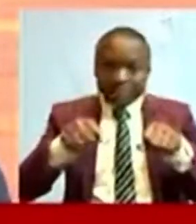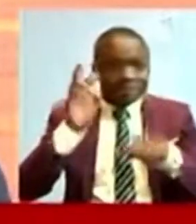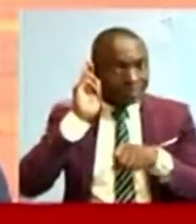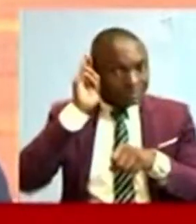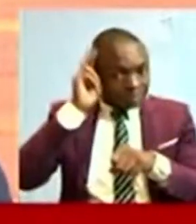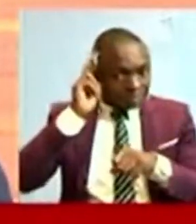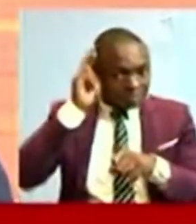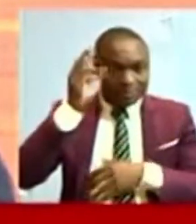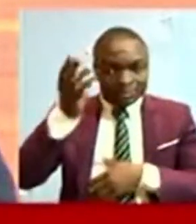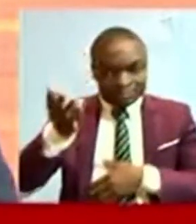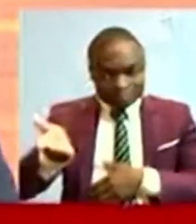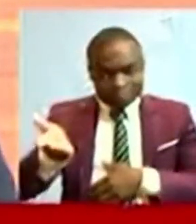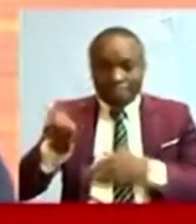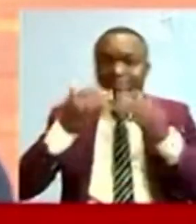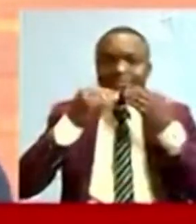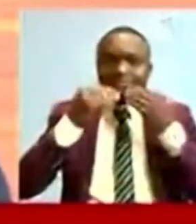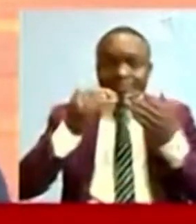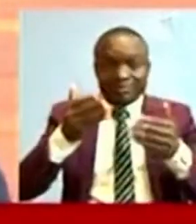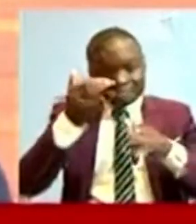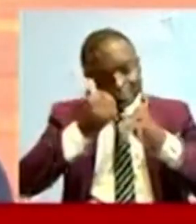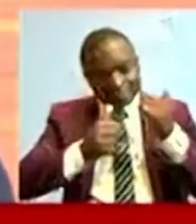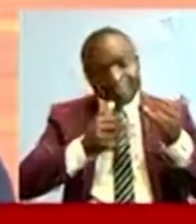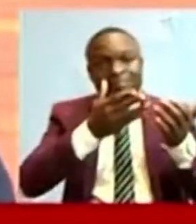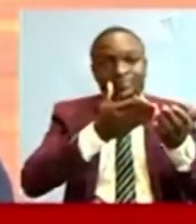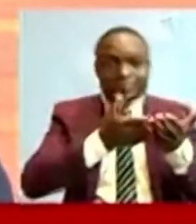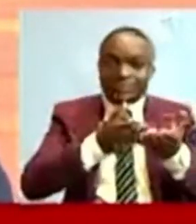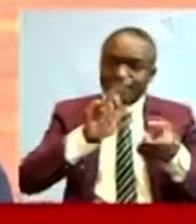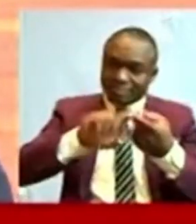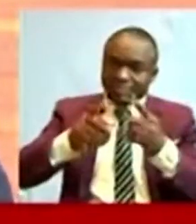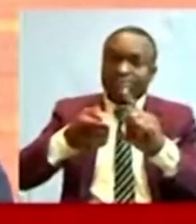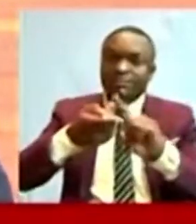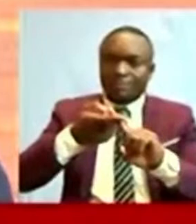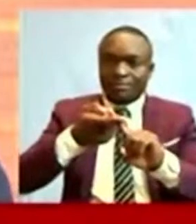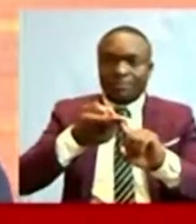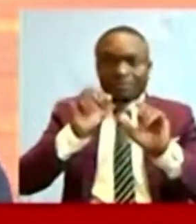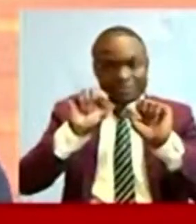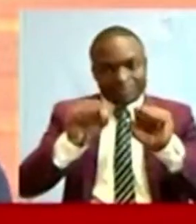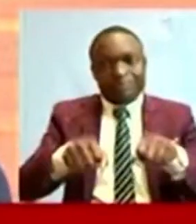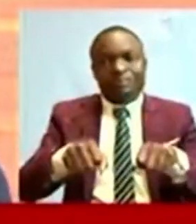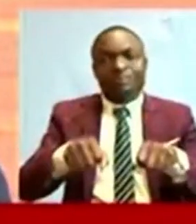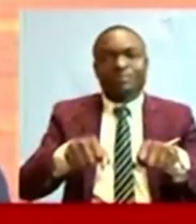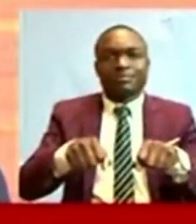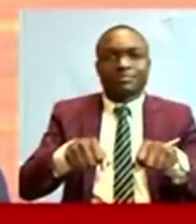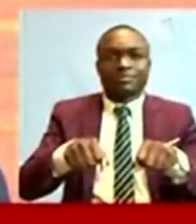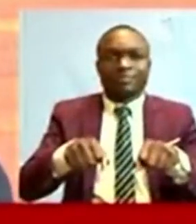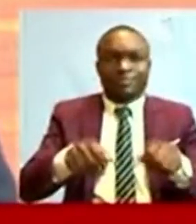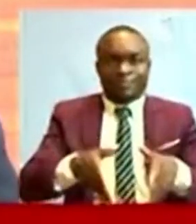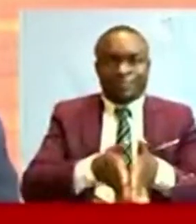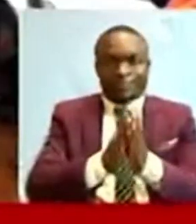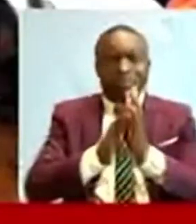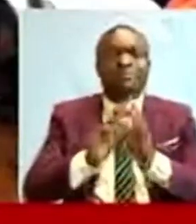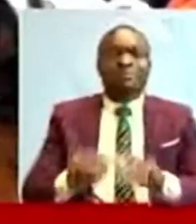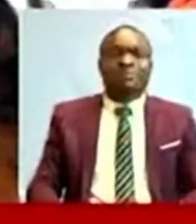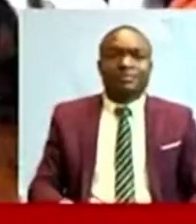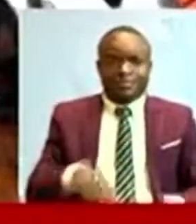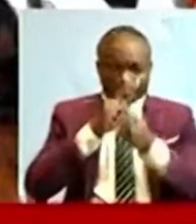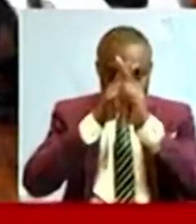that? Thank you. I'll end here and leave my colleagues to take it up. Thank